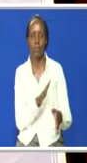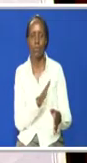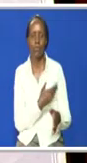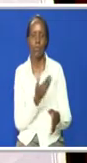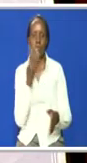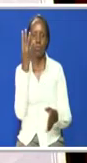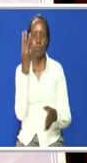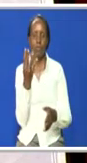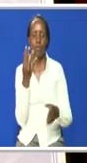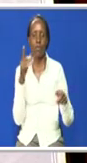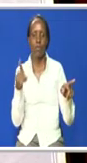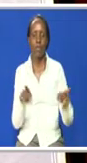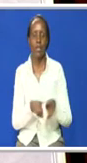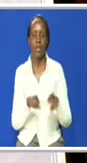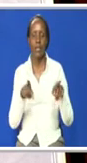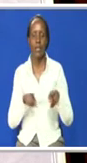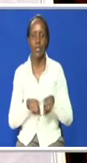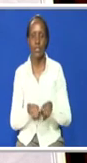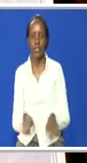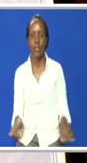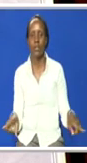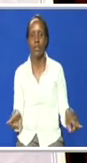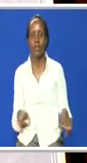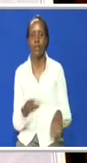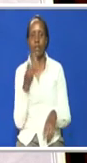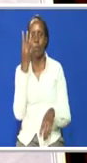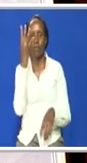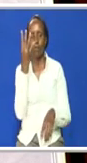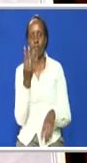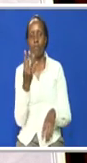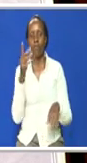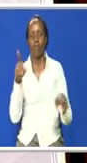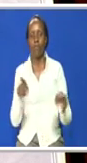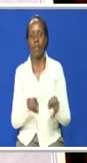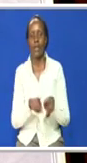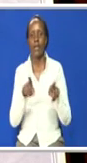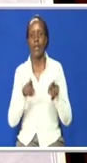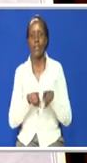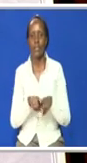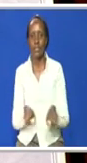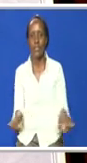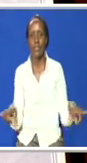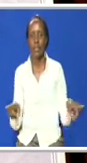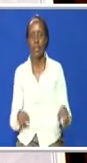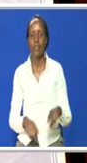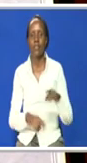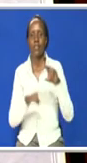4 like a chair. 4 like a chair.